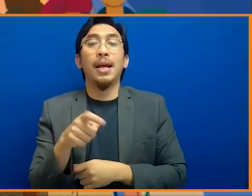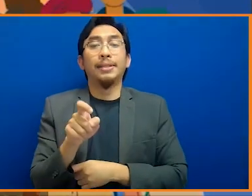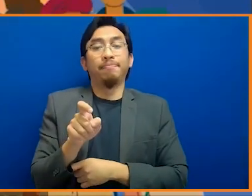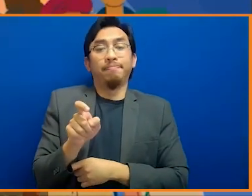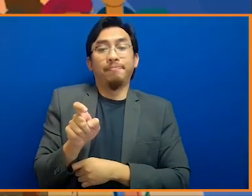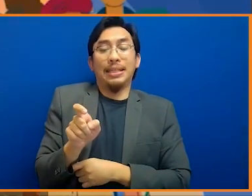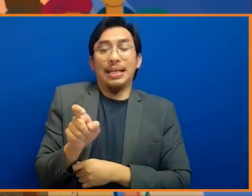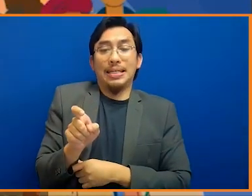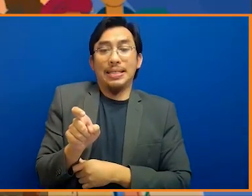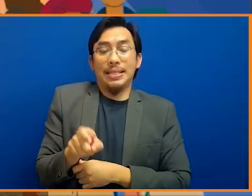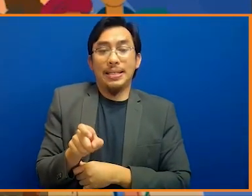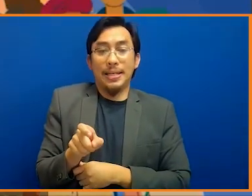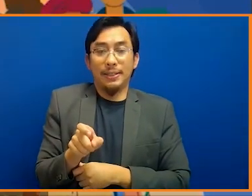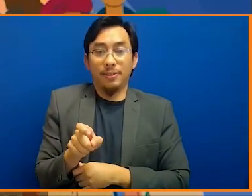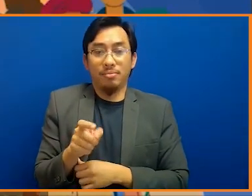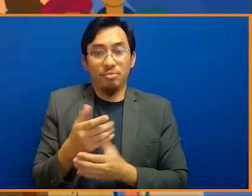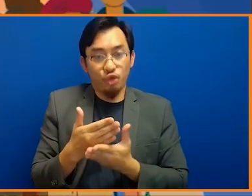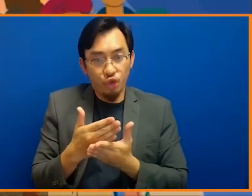like to